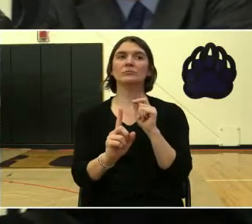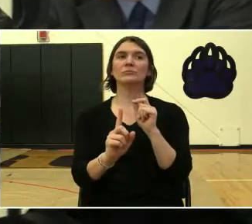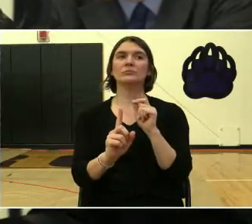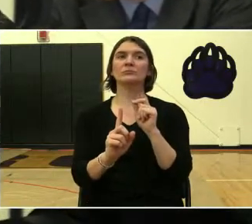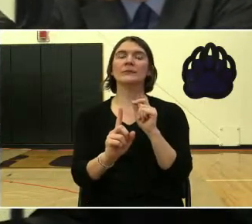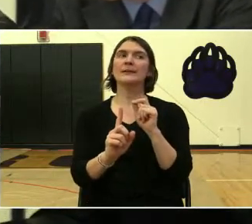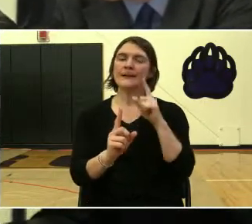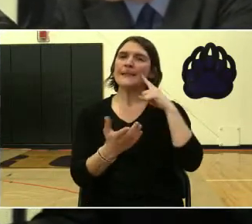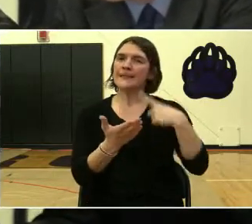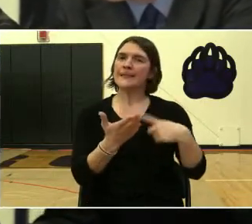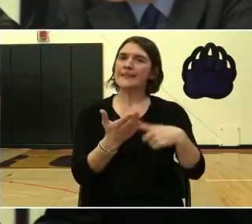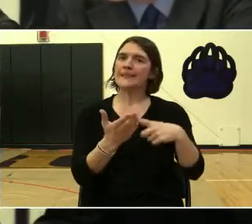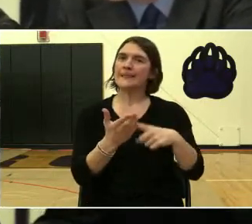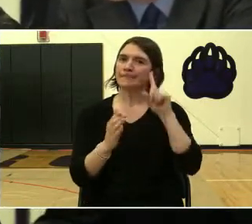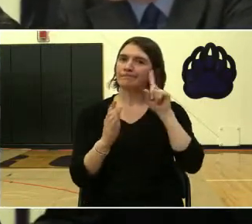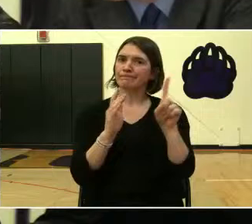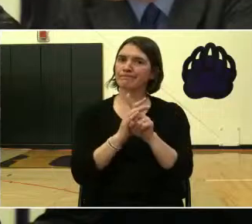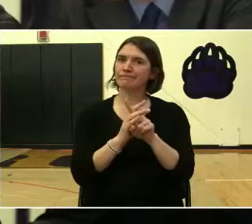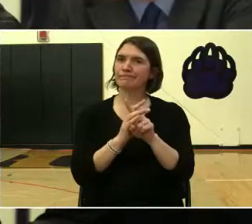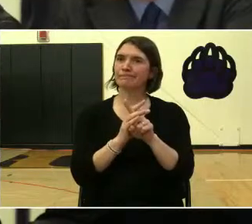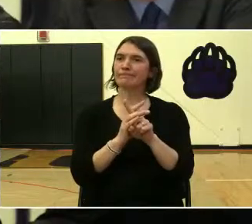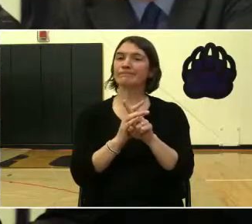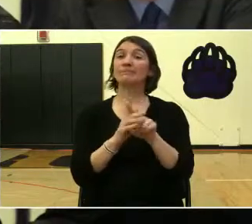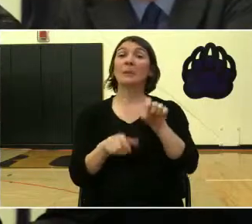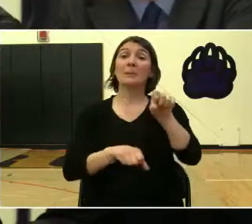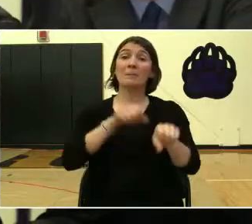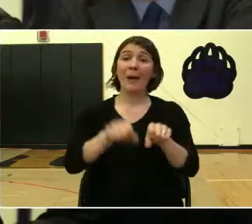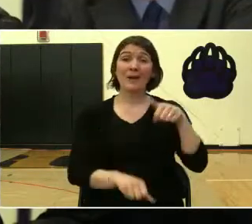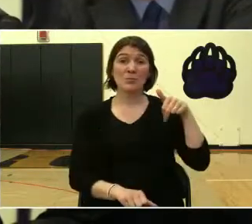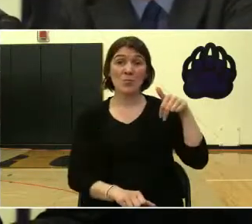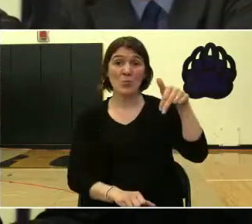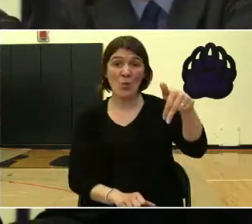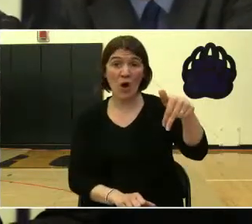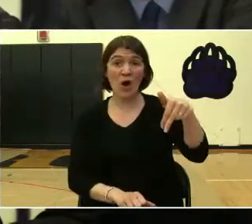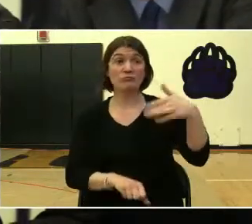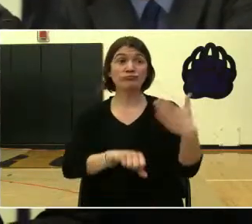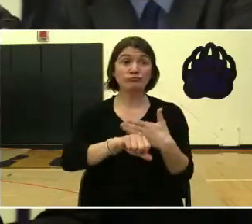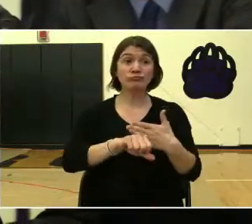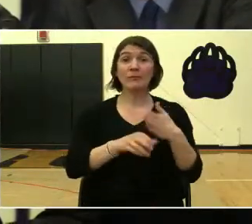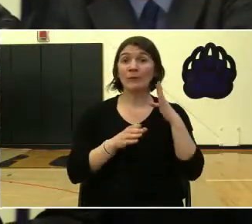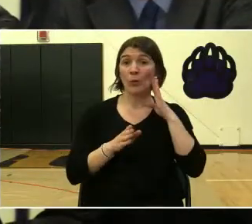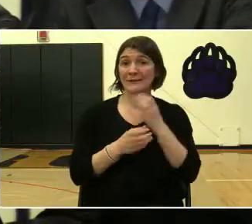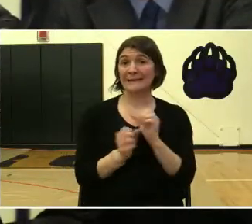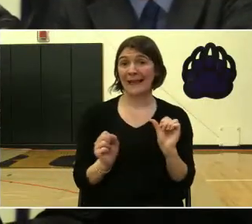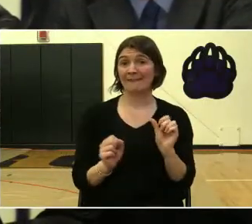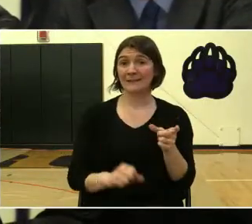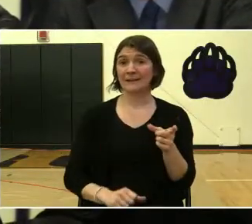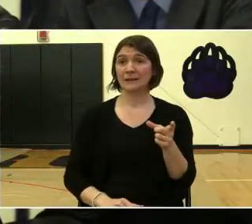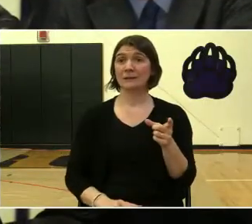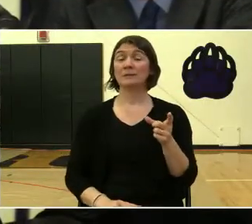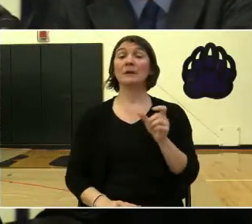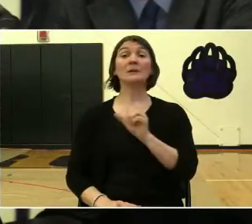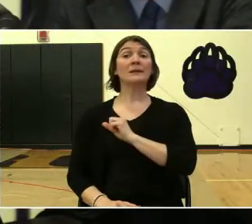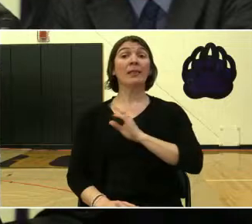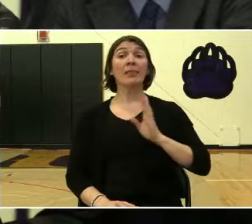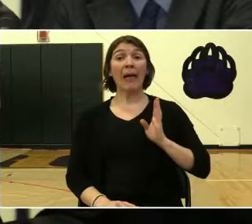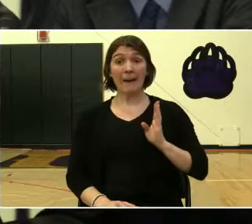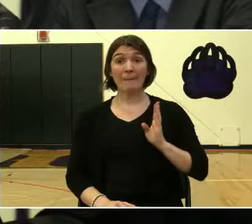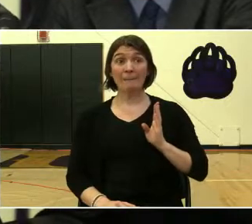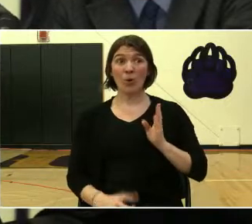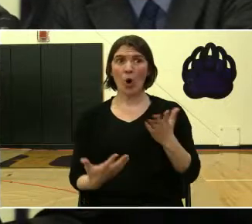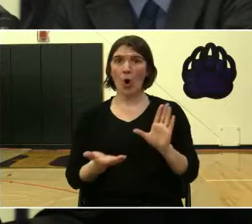just come up in this discussion is about uh bicycle pedestrian work uh the select board